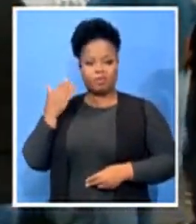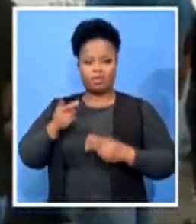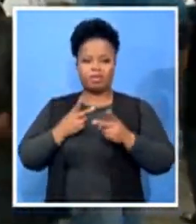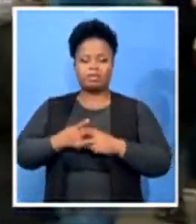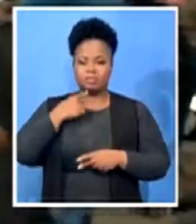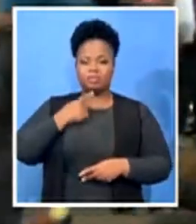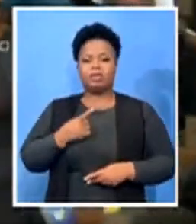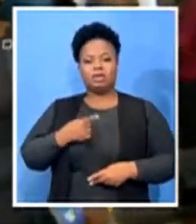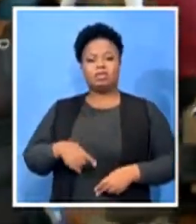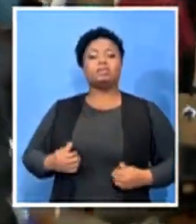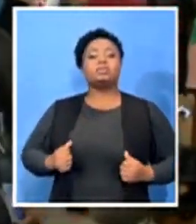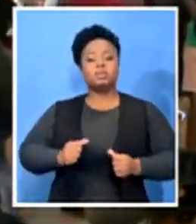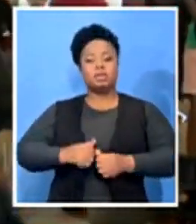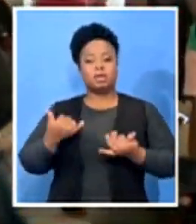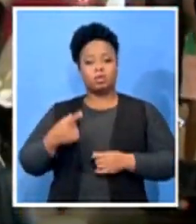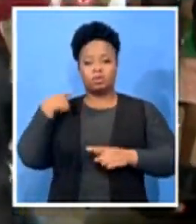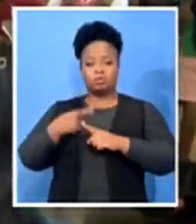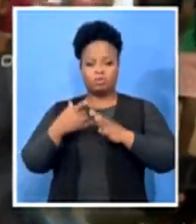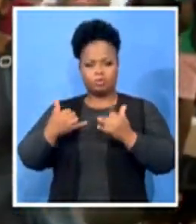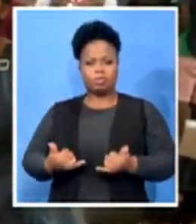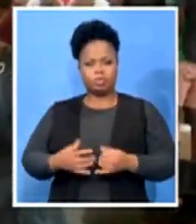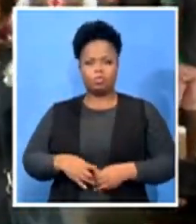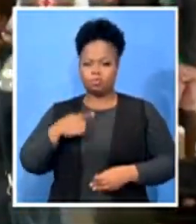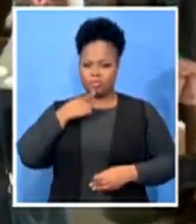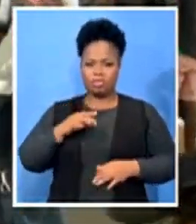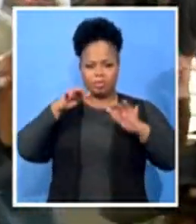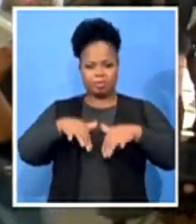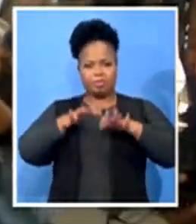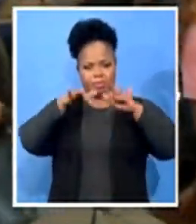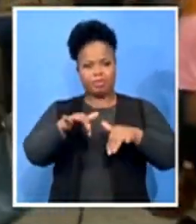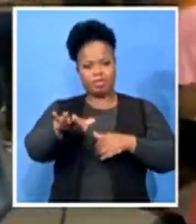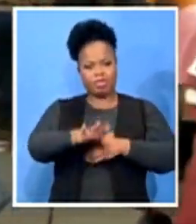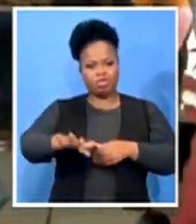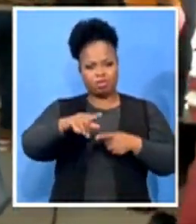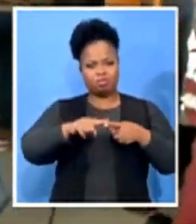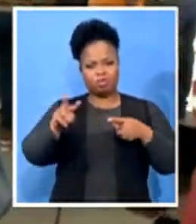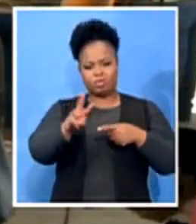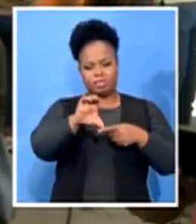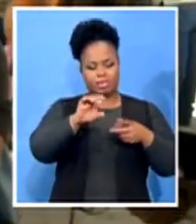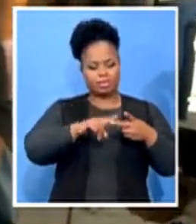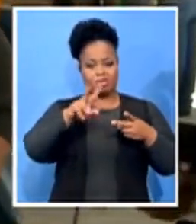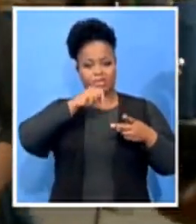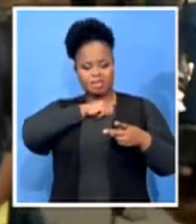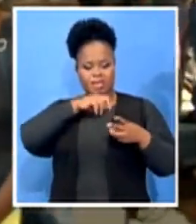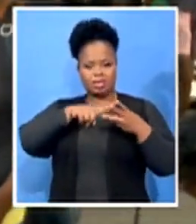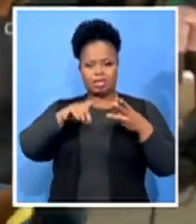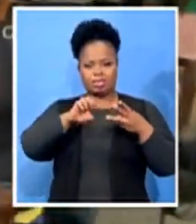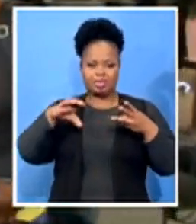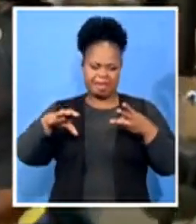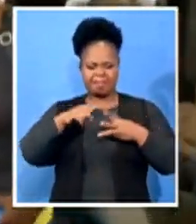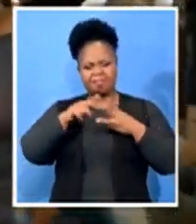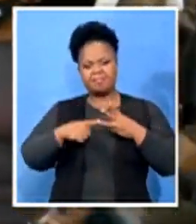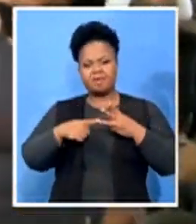say, is the coastal areas, your Western Cape, KZN, Eastern Cape. But he says when it comes to